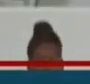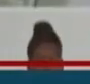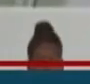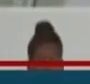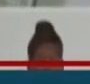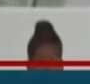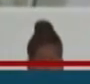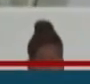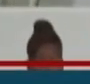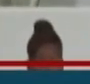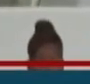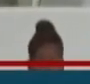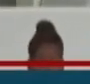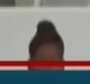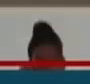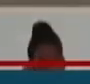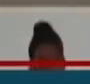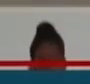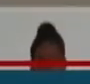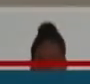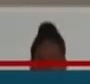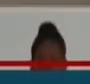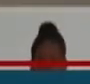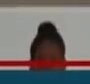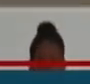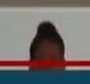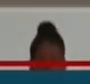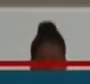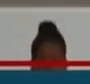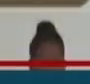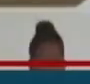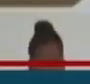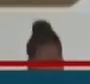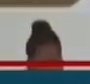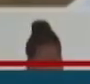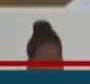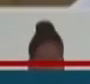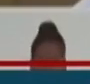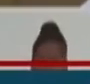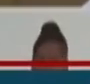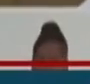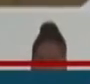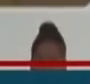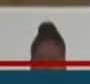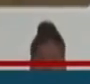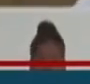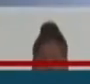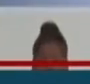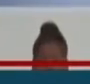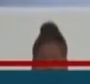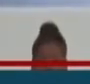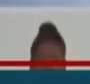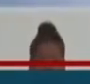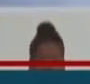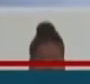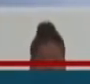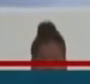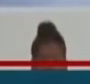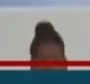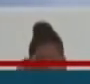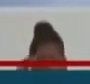proven to be highly effective in protecting from COVID complications, and has provided doses to several other nations.